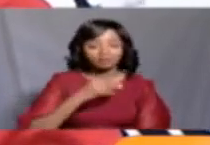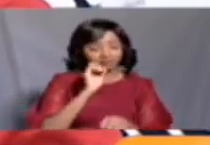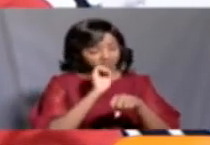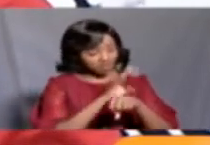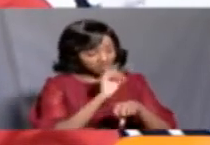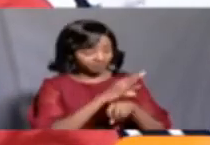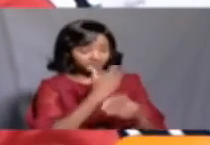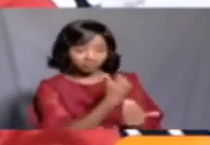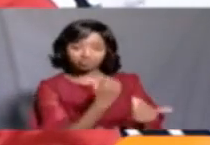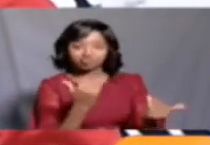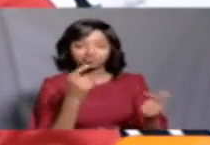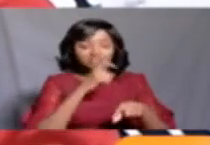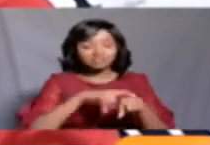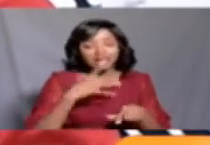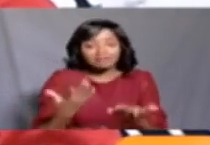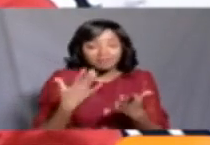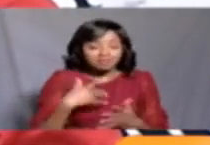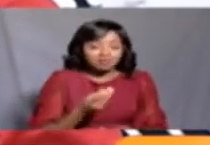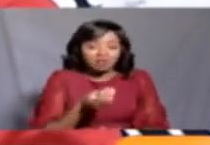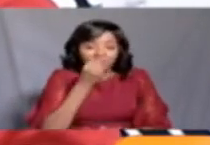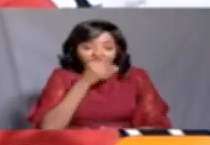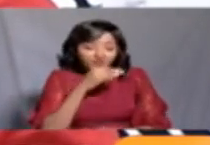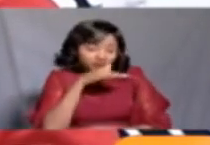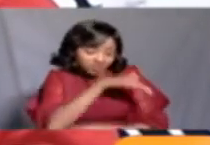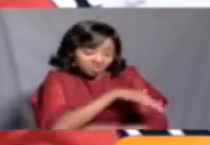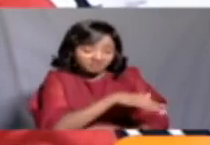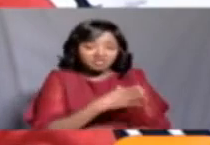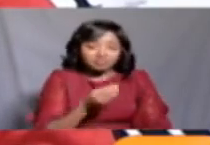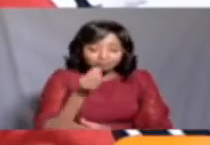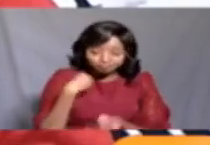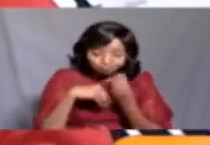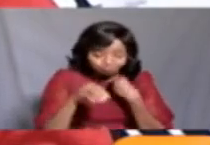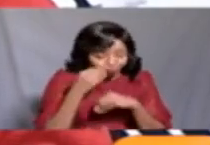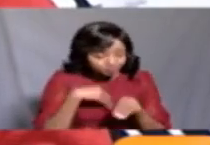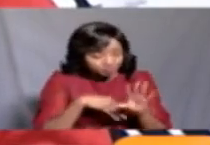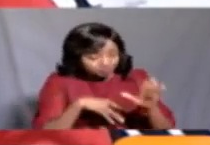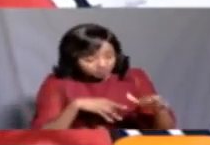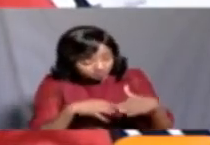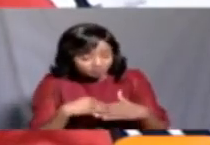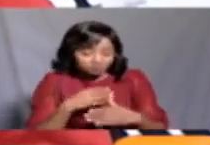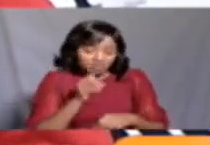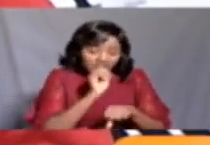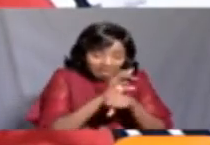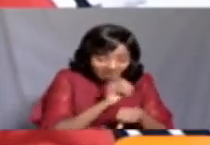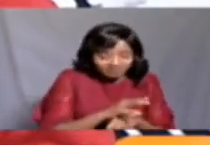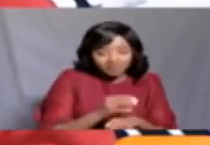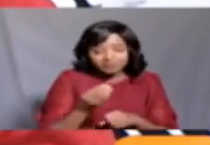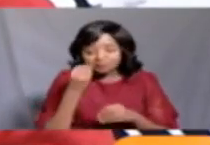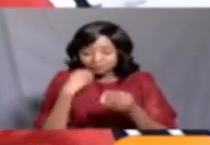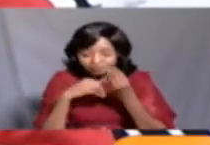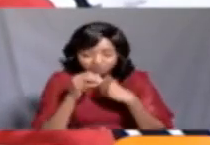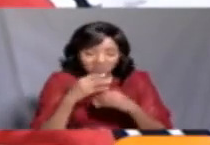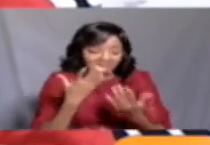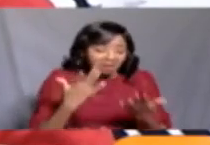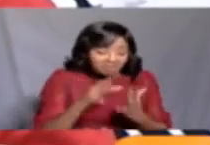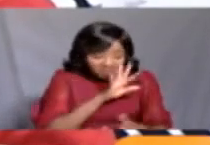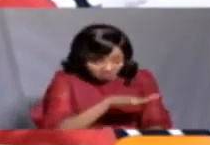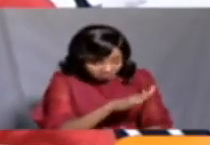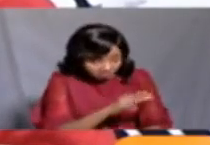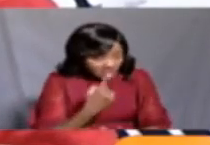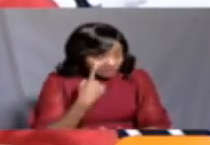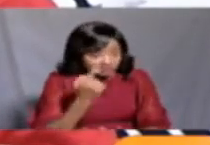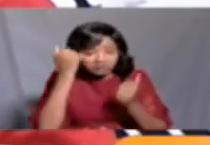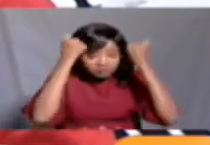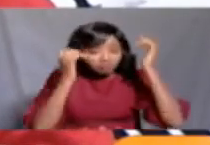children, actually when having dinner or having some discussion, maybe if you see kids, rather students, you should